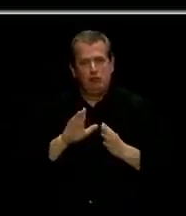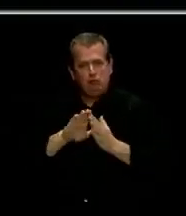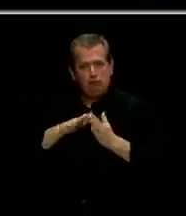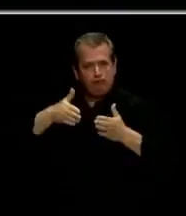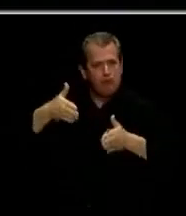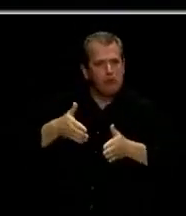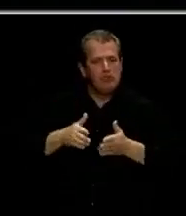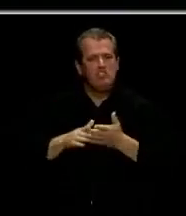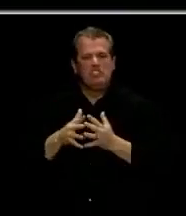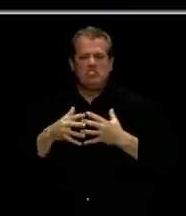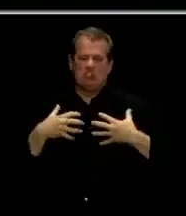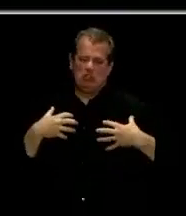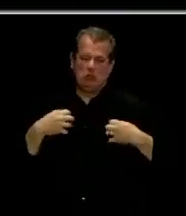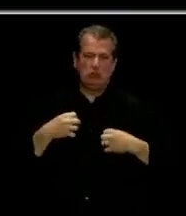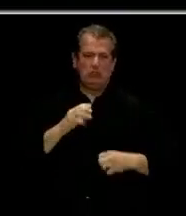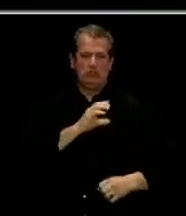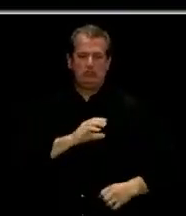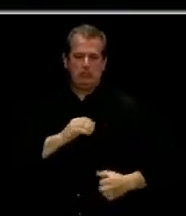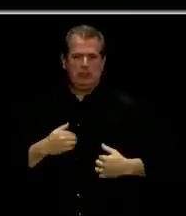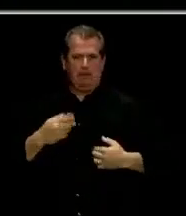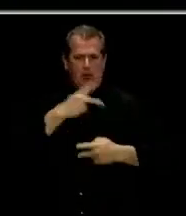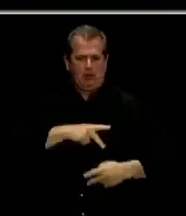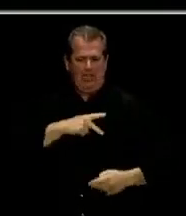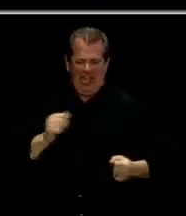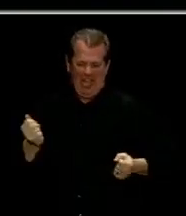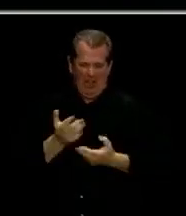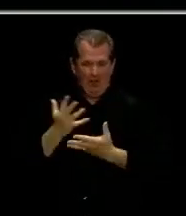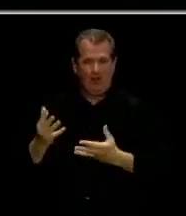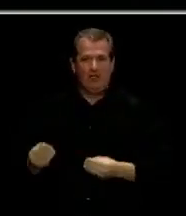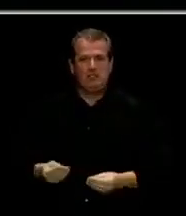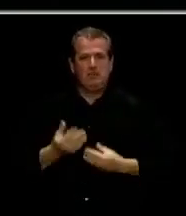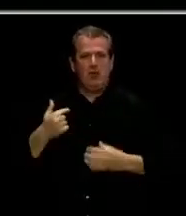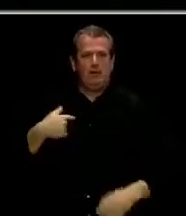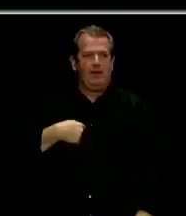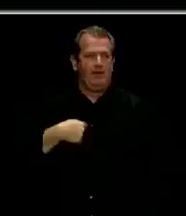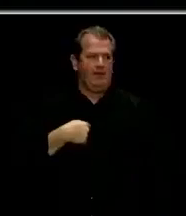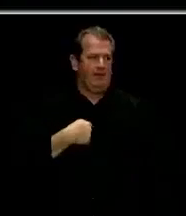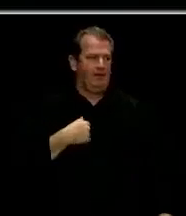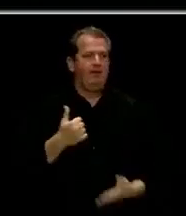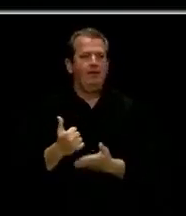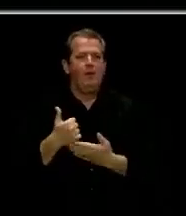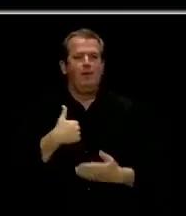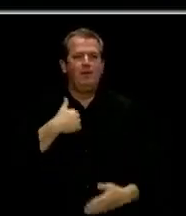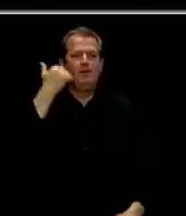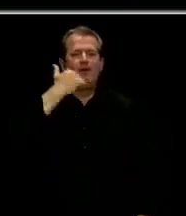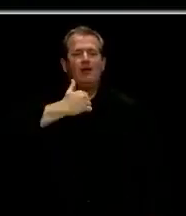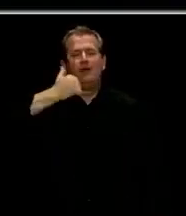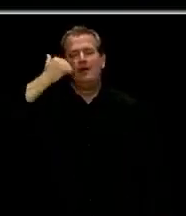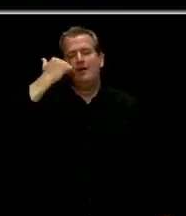his strength of character, they inspire me. They inspire me every day.